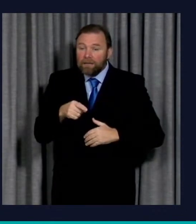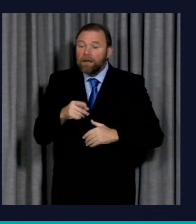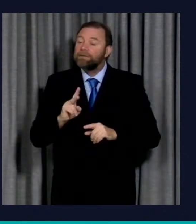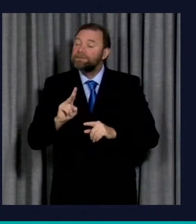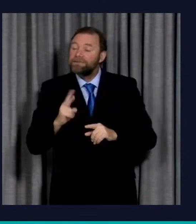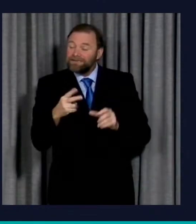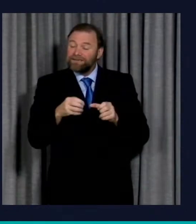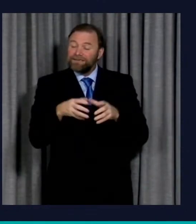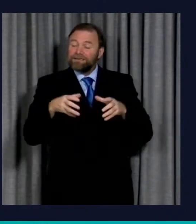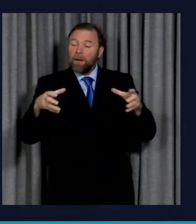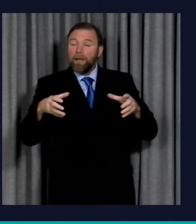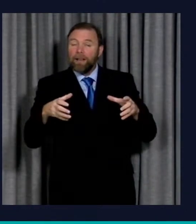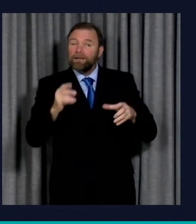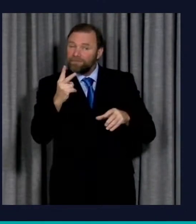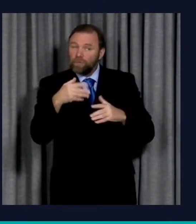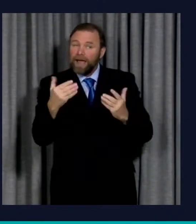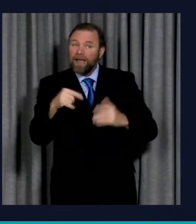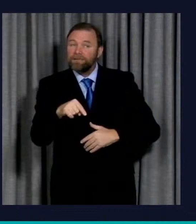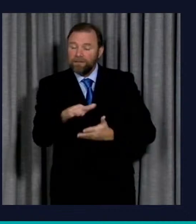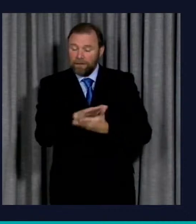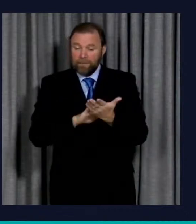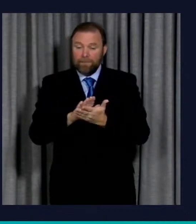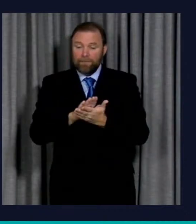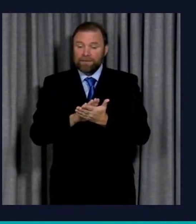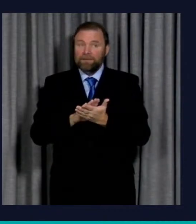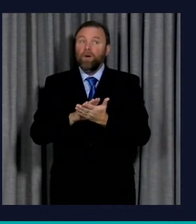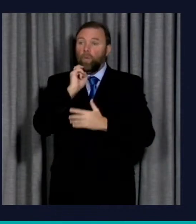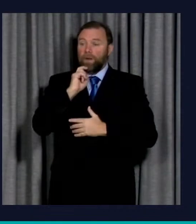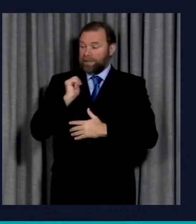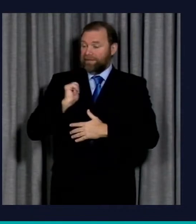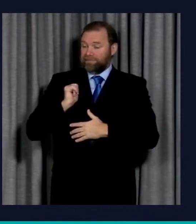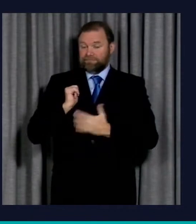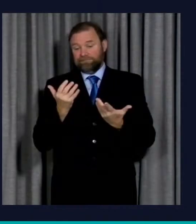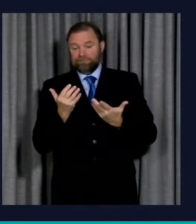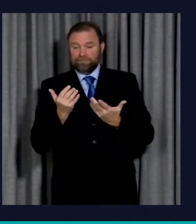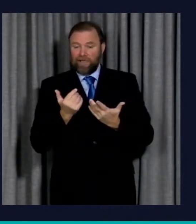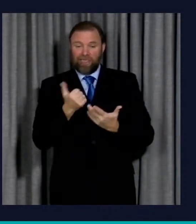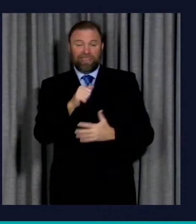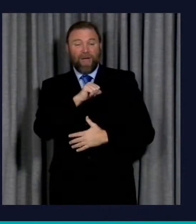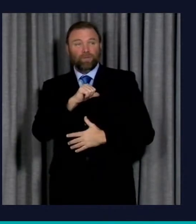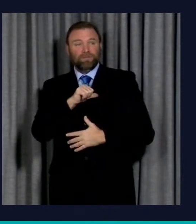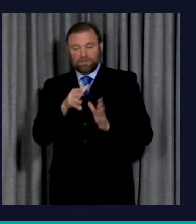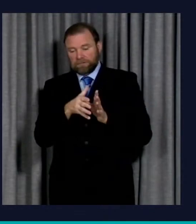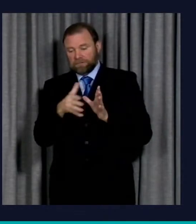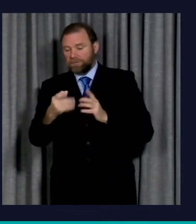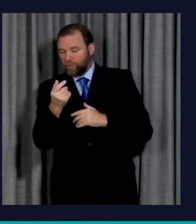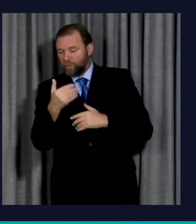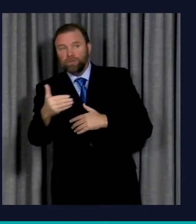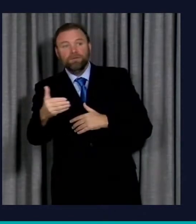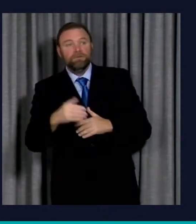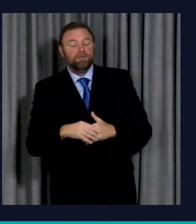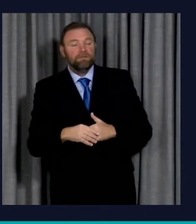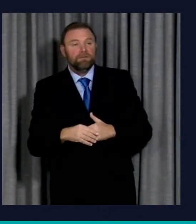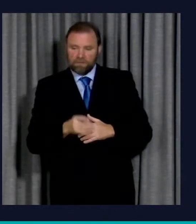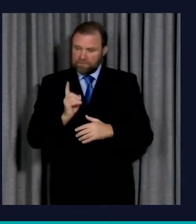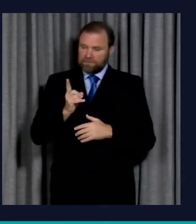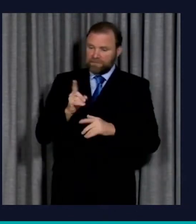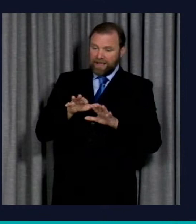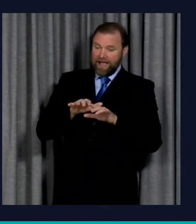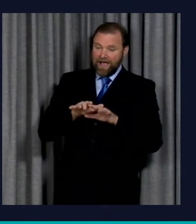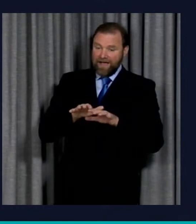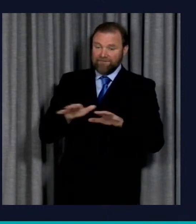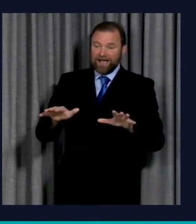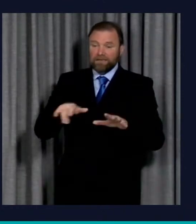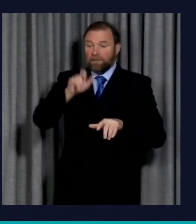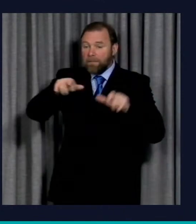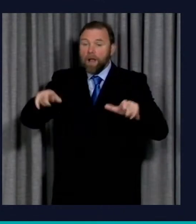those cases will be in thousands within a short number of days, and where the impact on